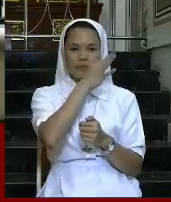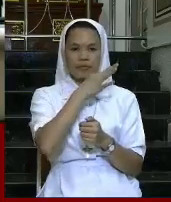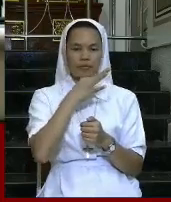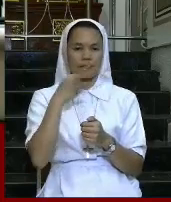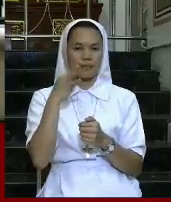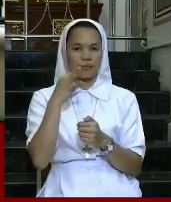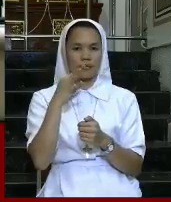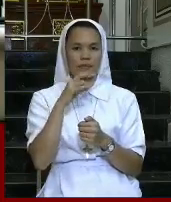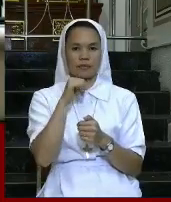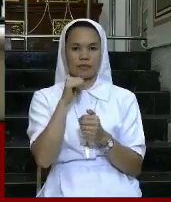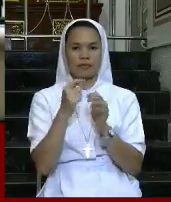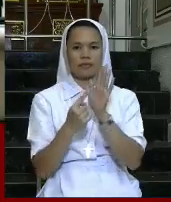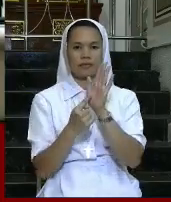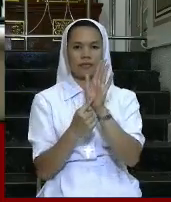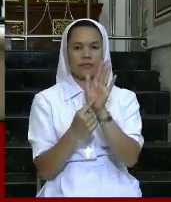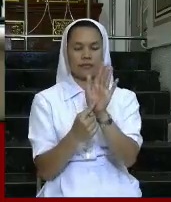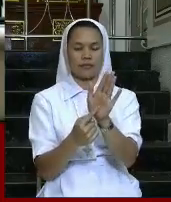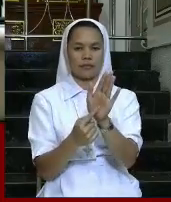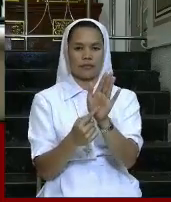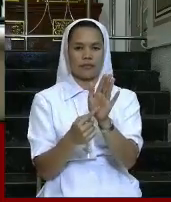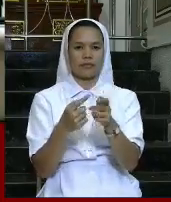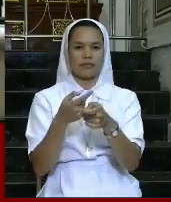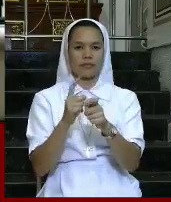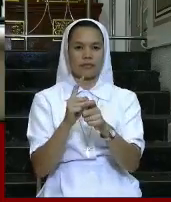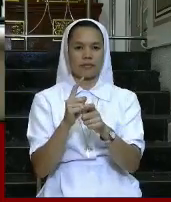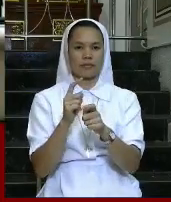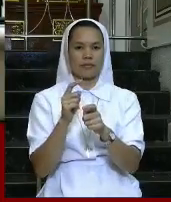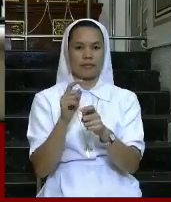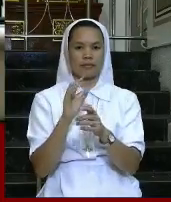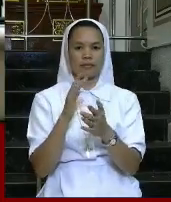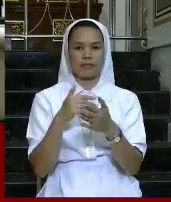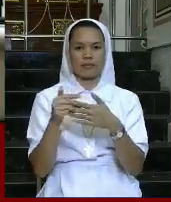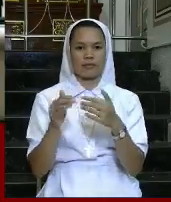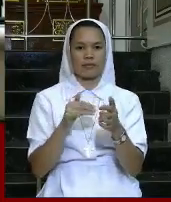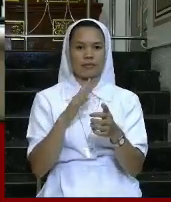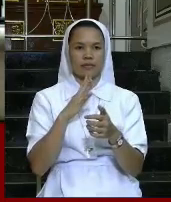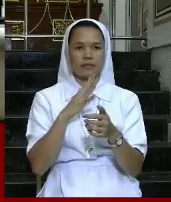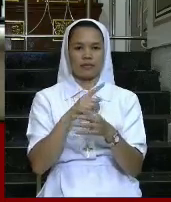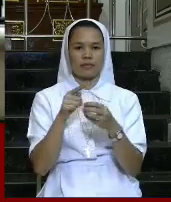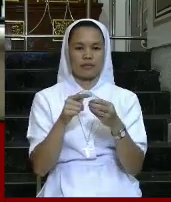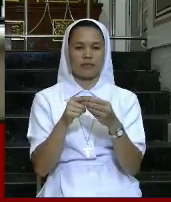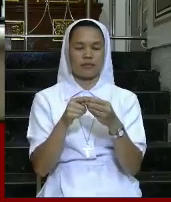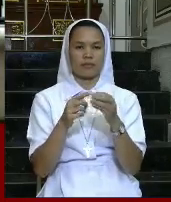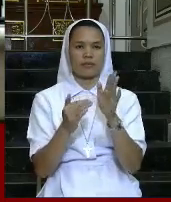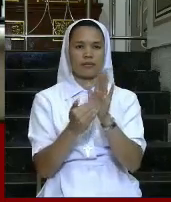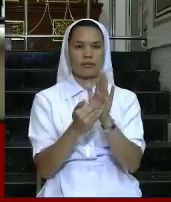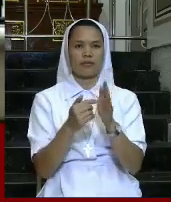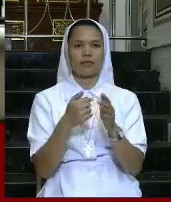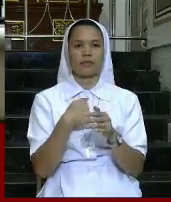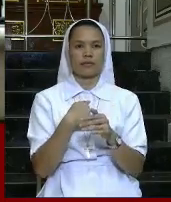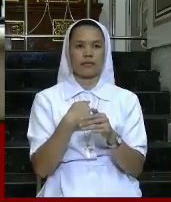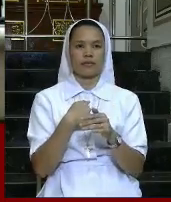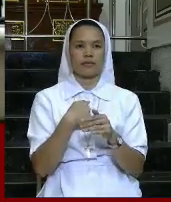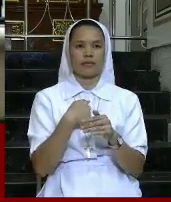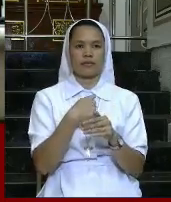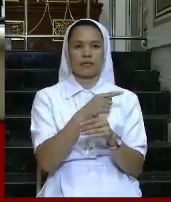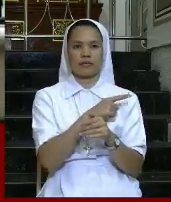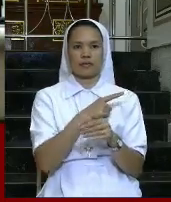I did not shield from buffets and spitting. The Lord God is my